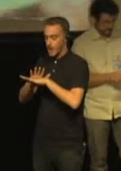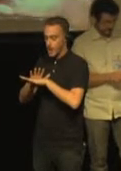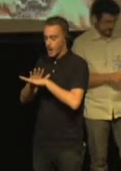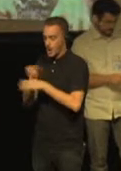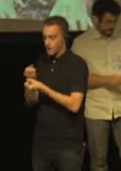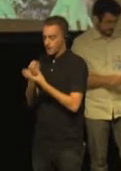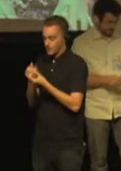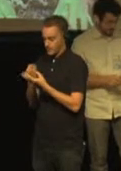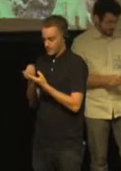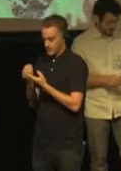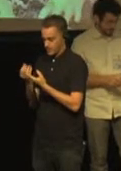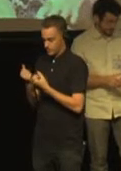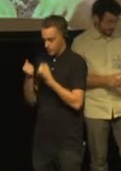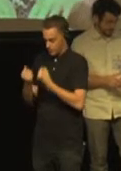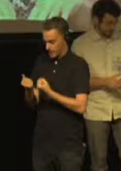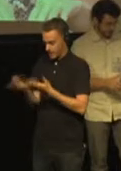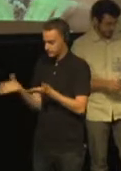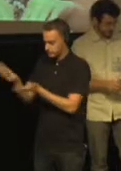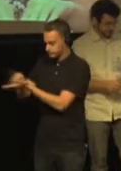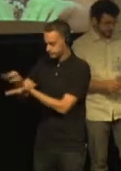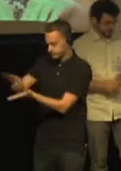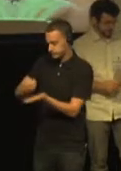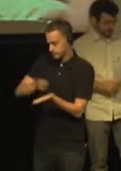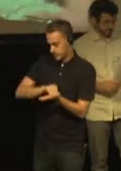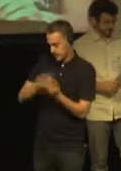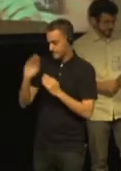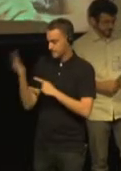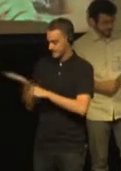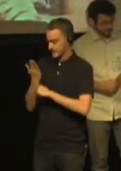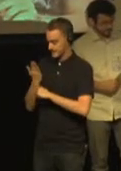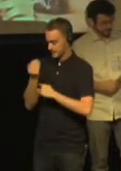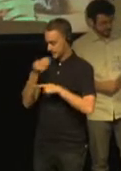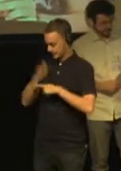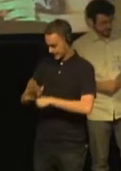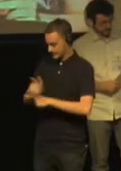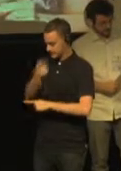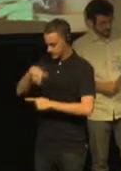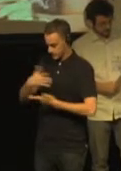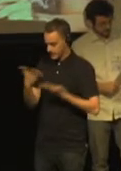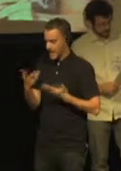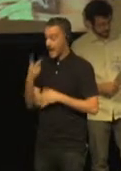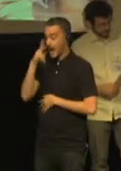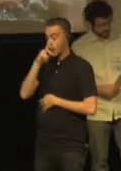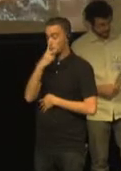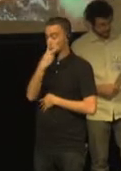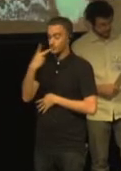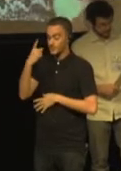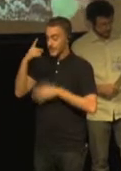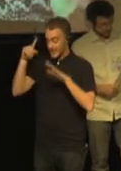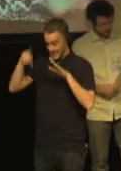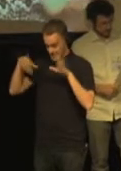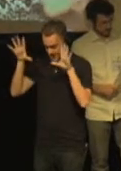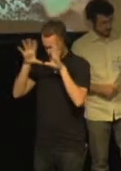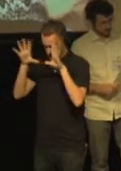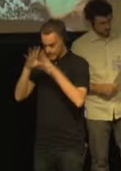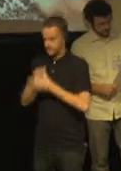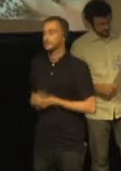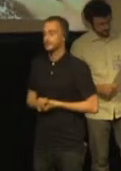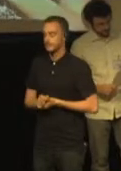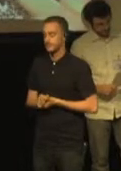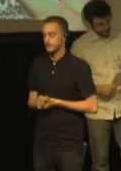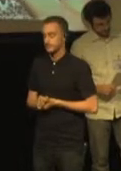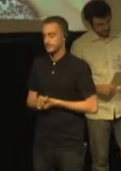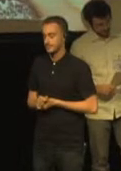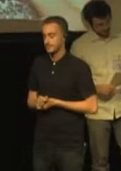figure. And they presented this in their report in 2010 in 10-year age bands from 0 to 90 plus.